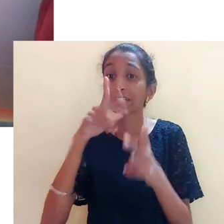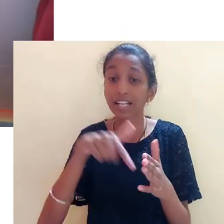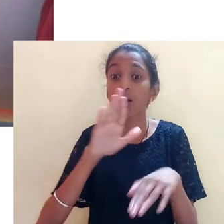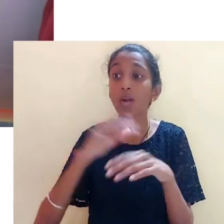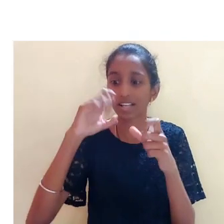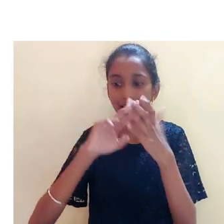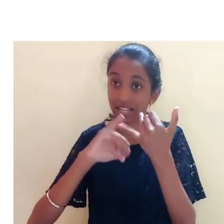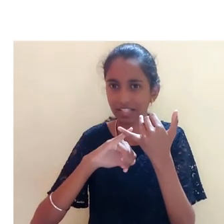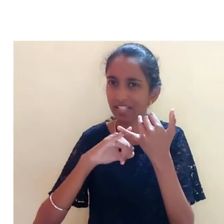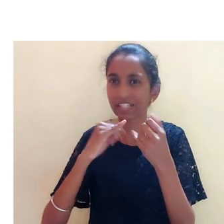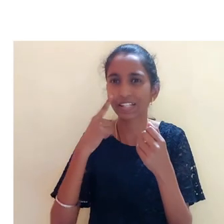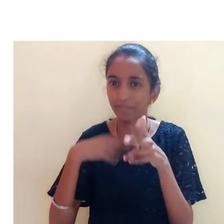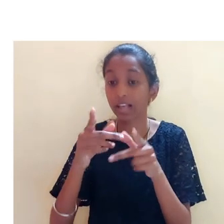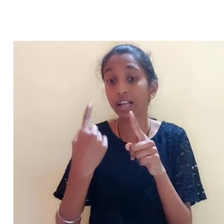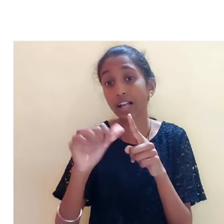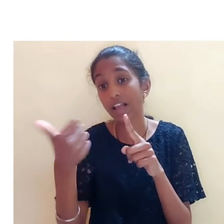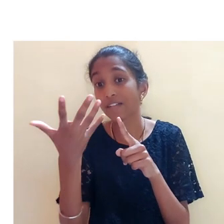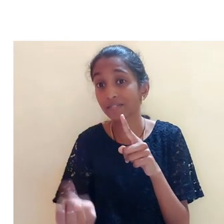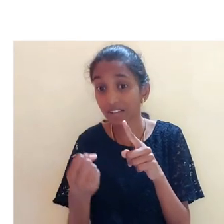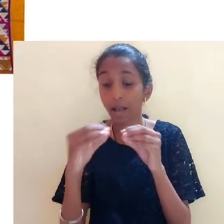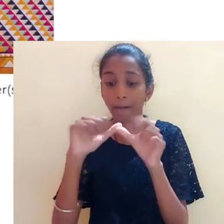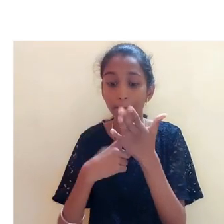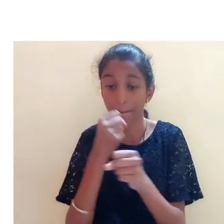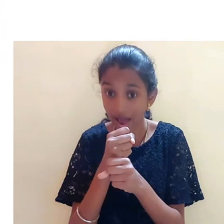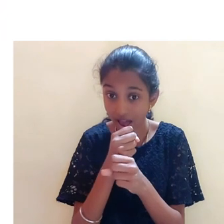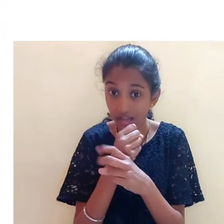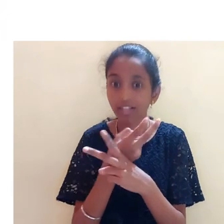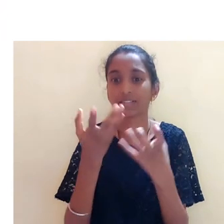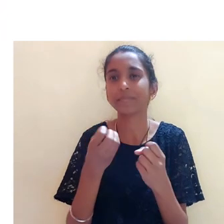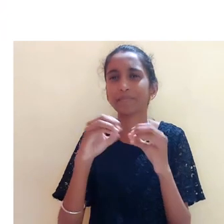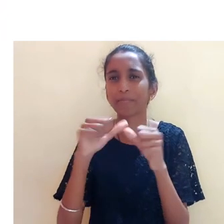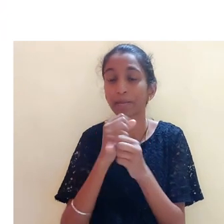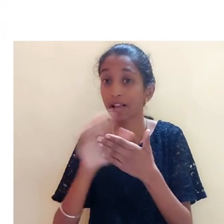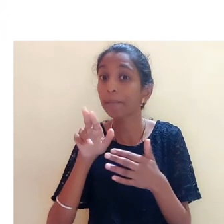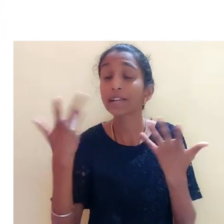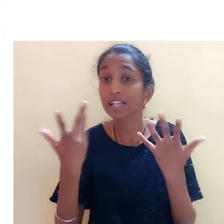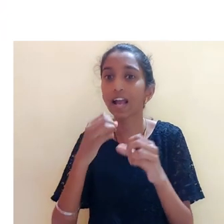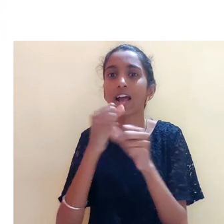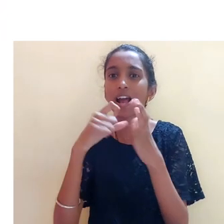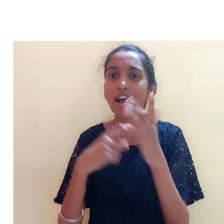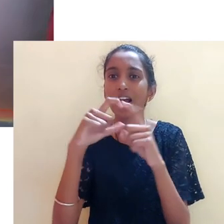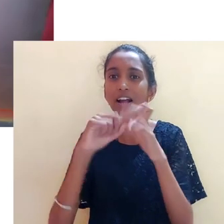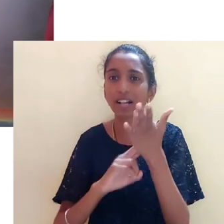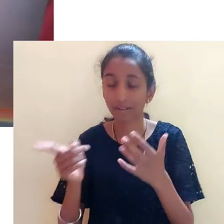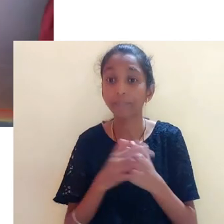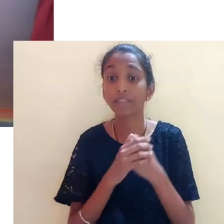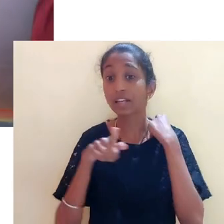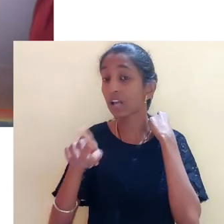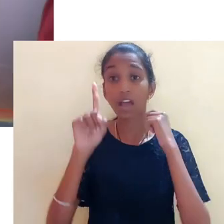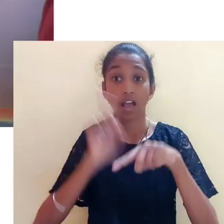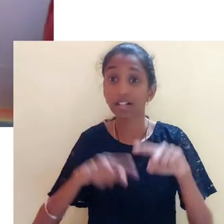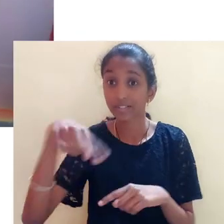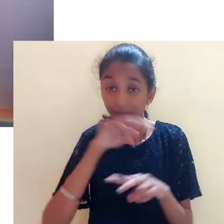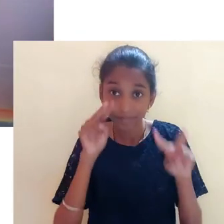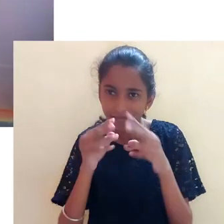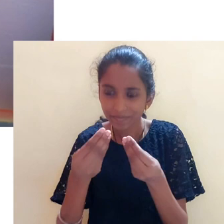called Senchi, but then you have what is known as a Bagh Fulkari. Okay. So Bagh means garden. And in those, you can't